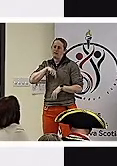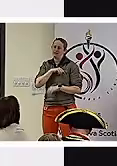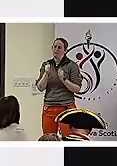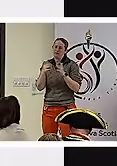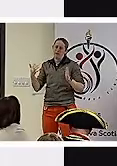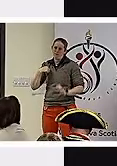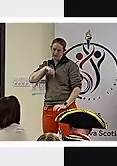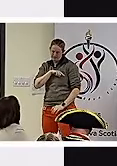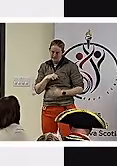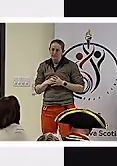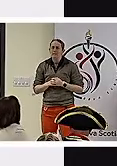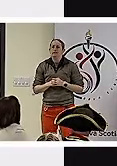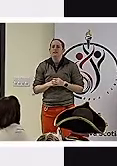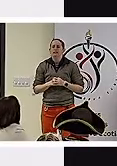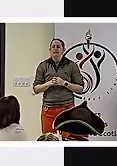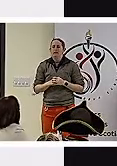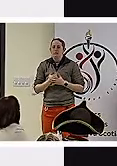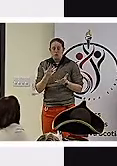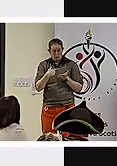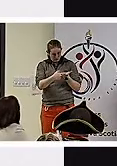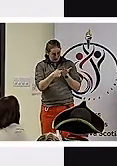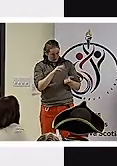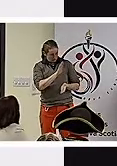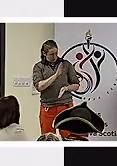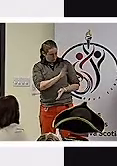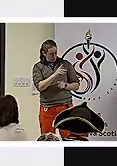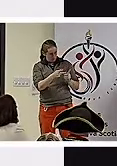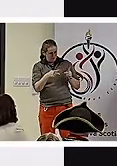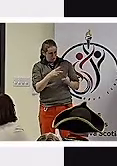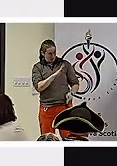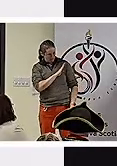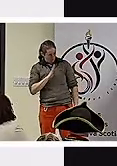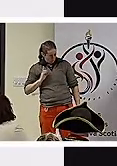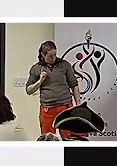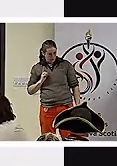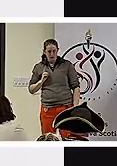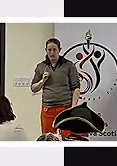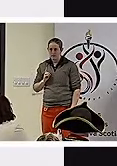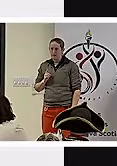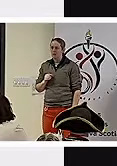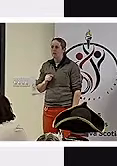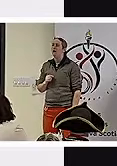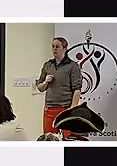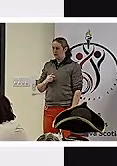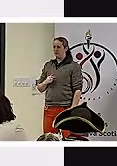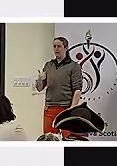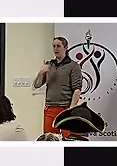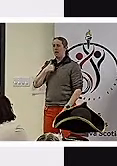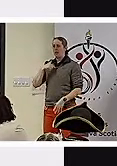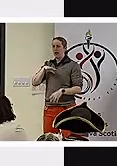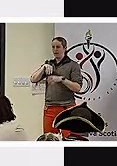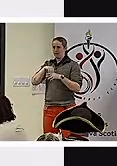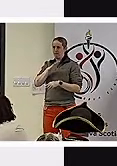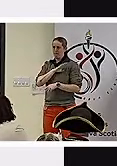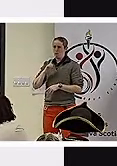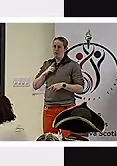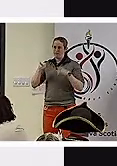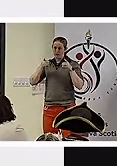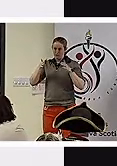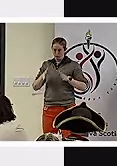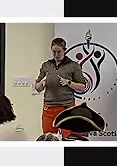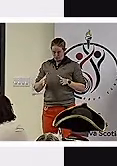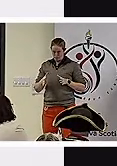us. And you want to talk about you being on the board? Yeah, that's pretty good. I'm on the board of directors.